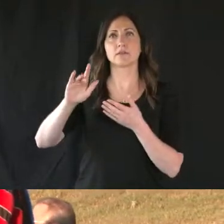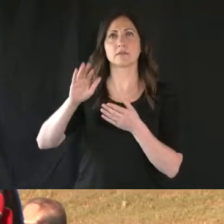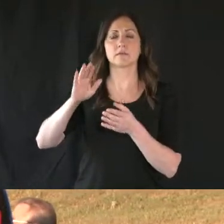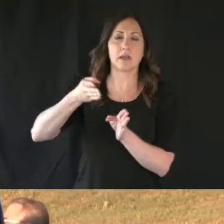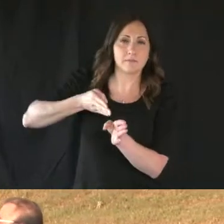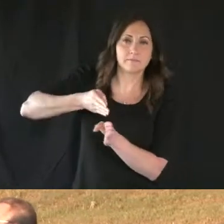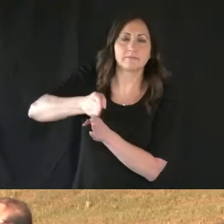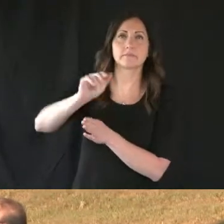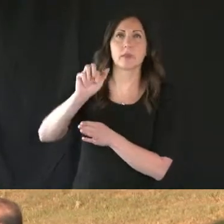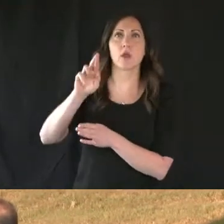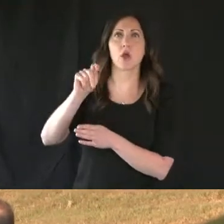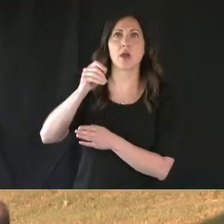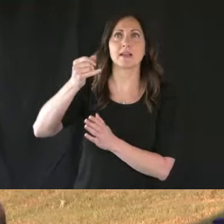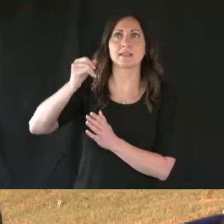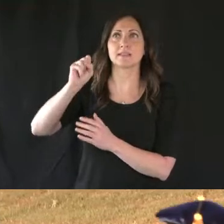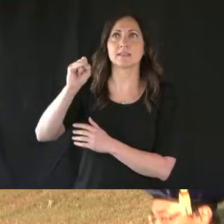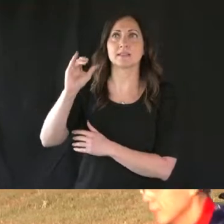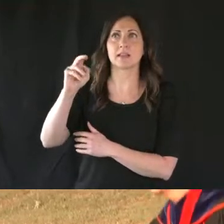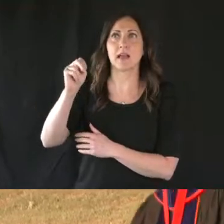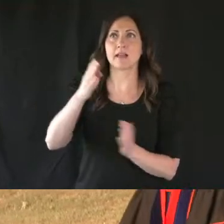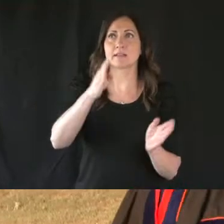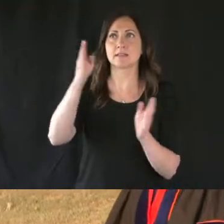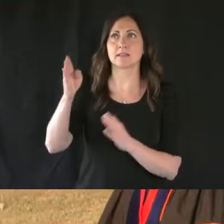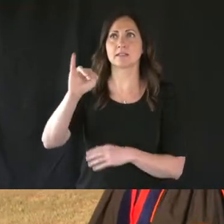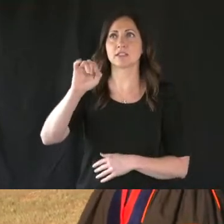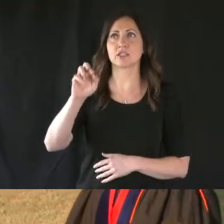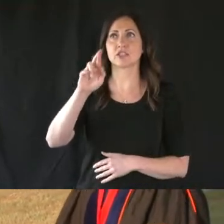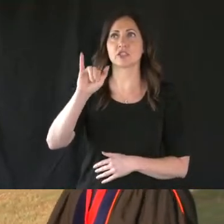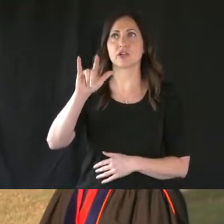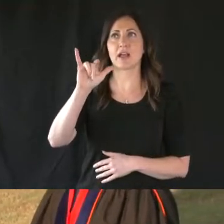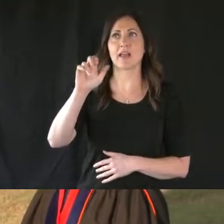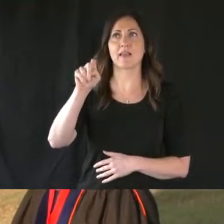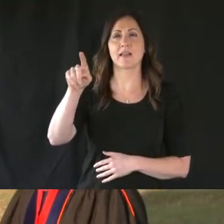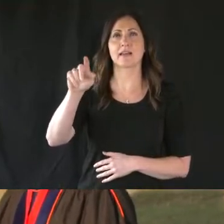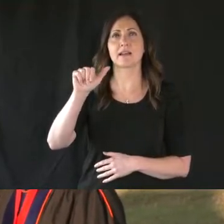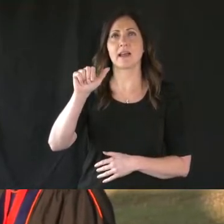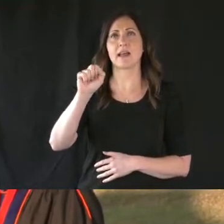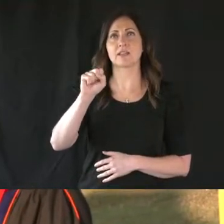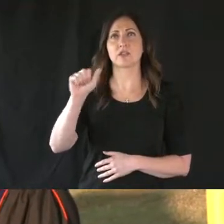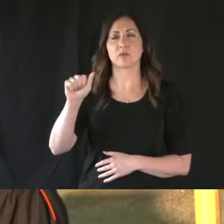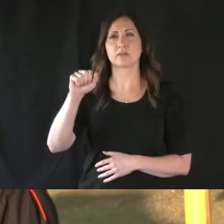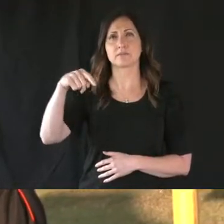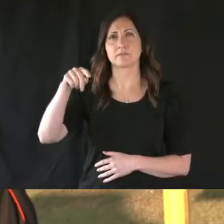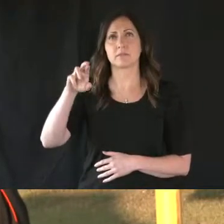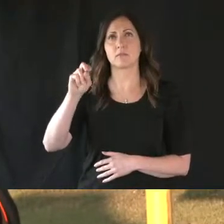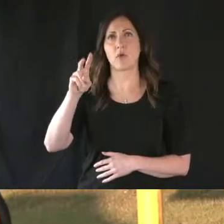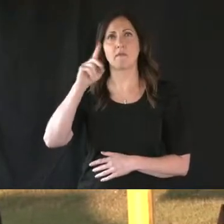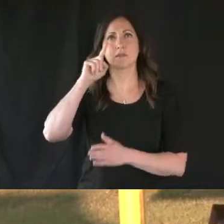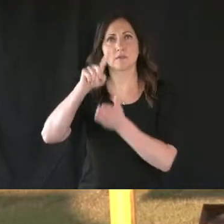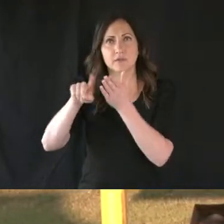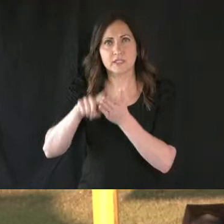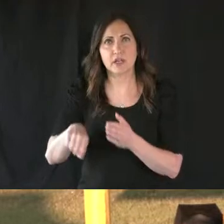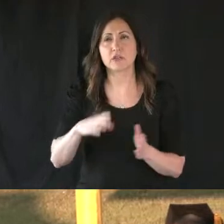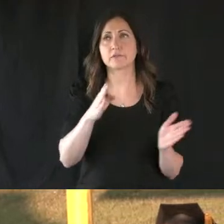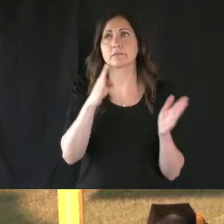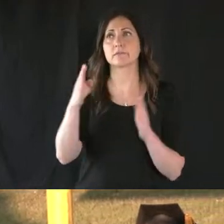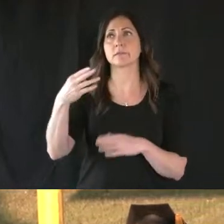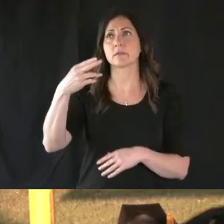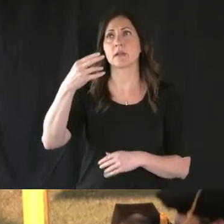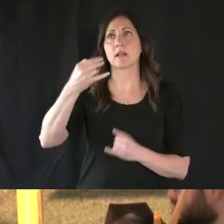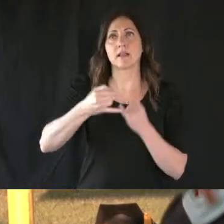Science. Dr. Jerry Lynn, Associate Provost of Research. Dr. Hector